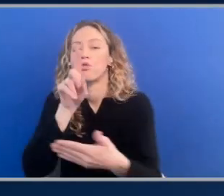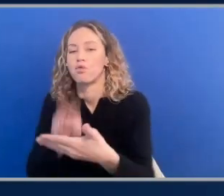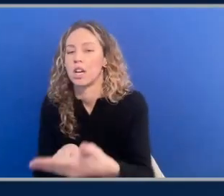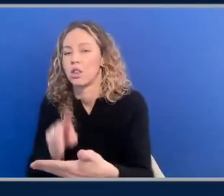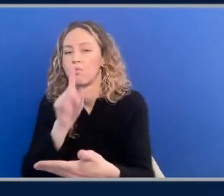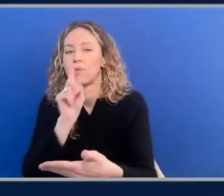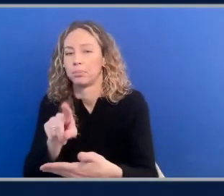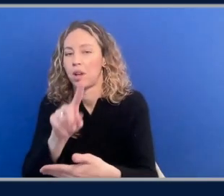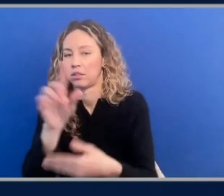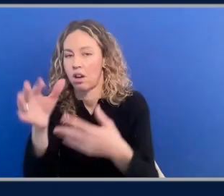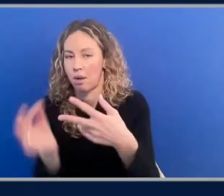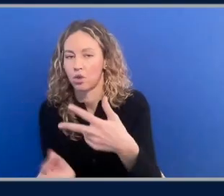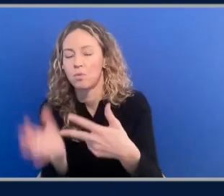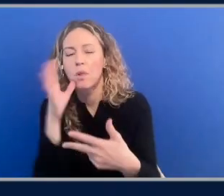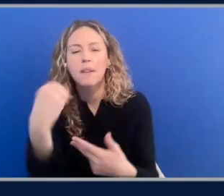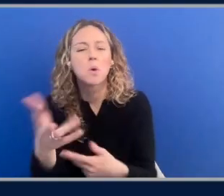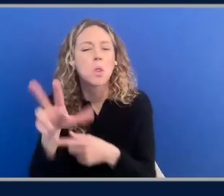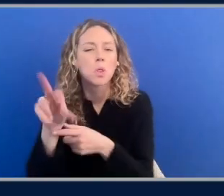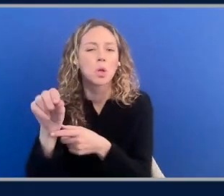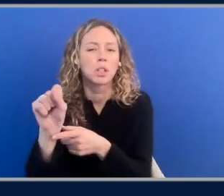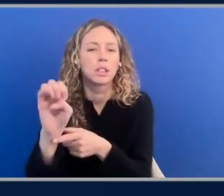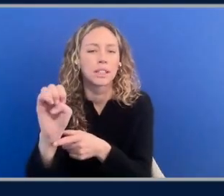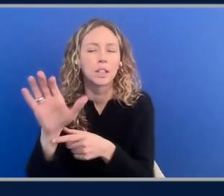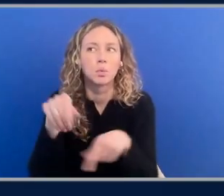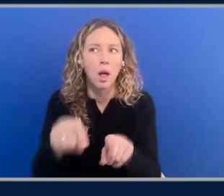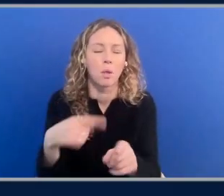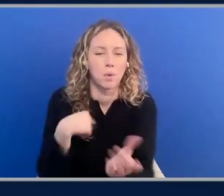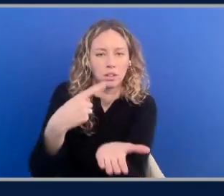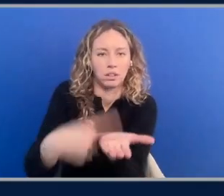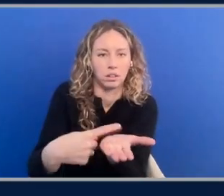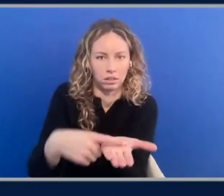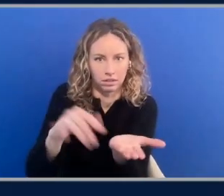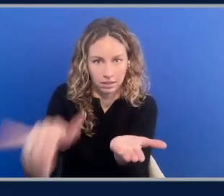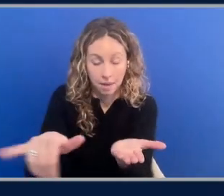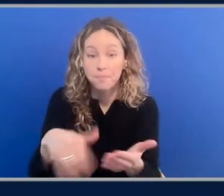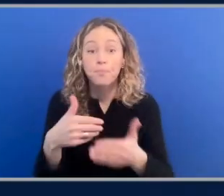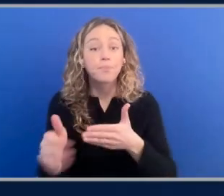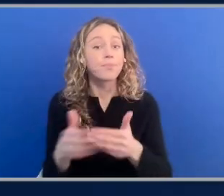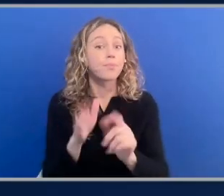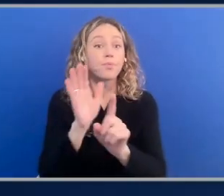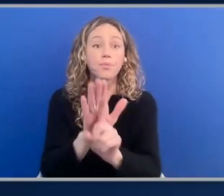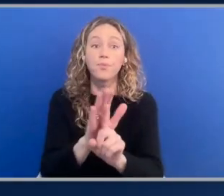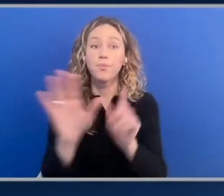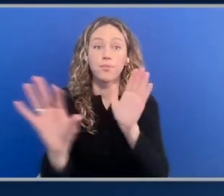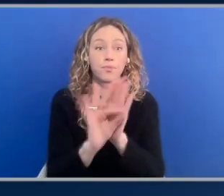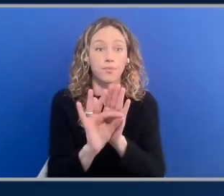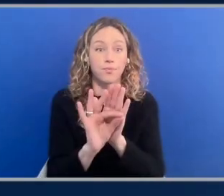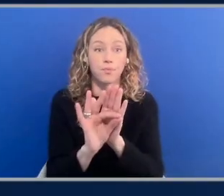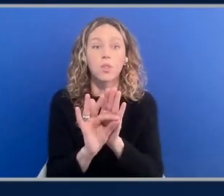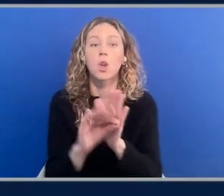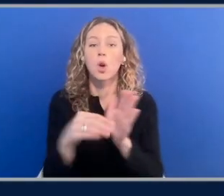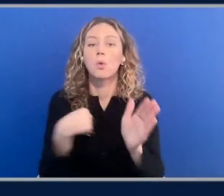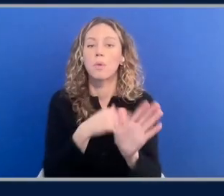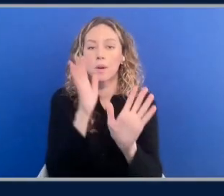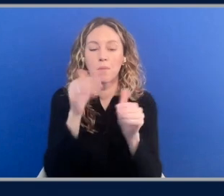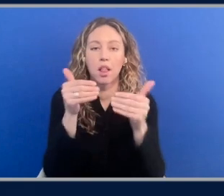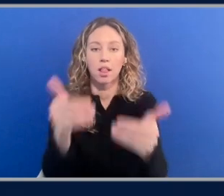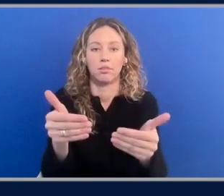and we'll give you about 30 seconds as we discuss between them. But whatever your main answer is what we're going to go with in the chat. So please be ready to